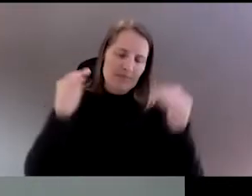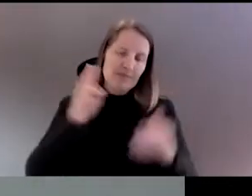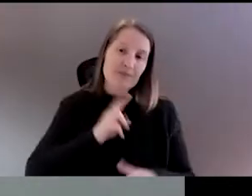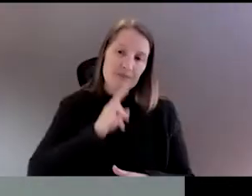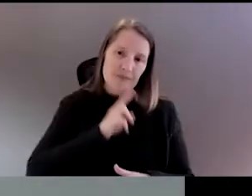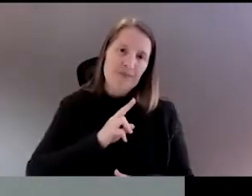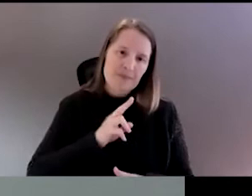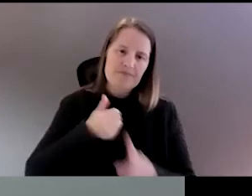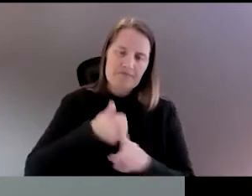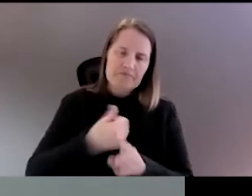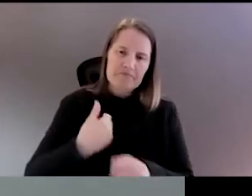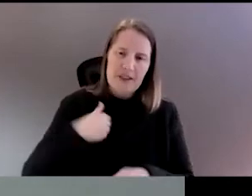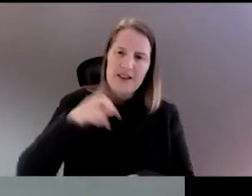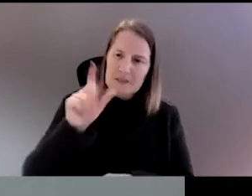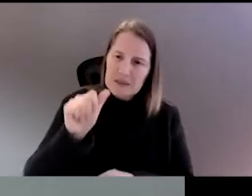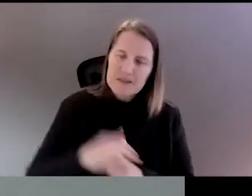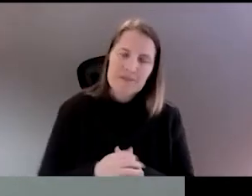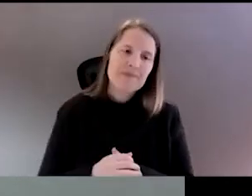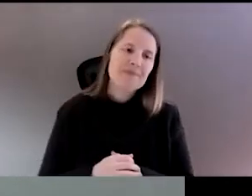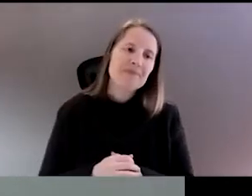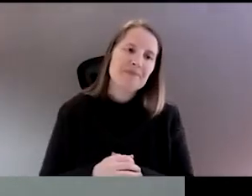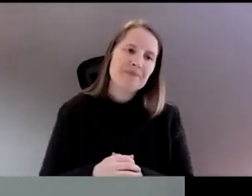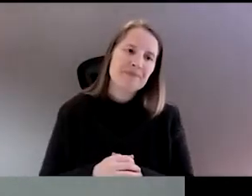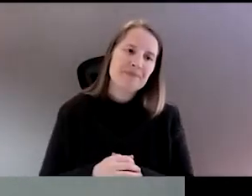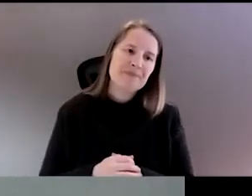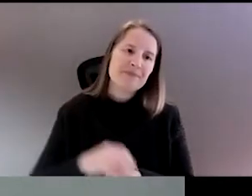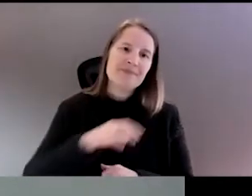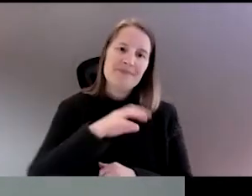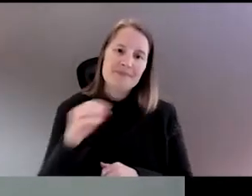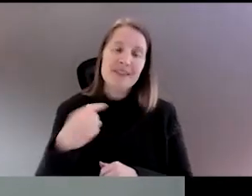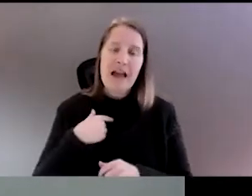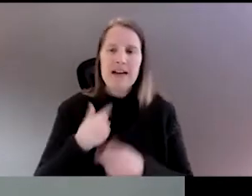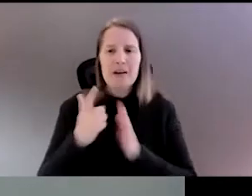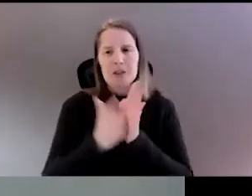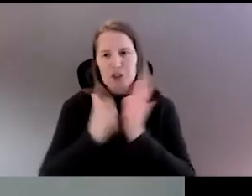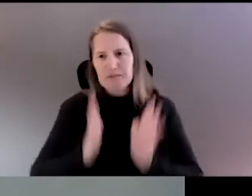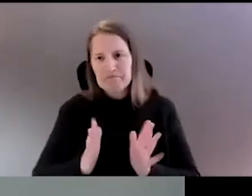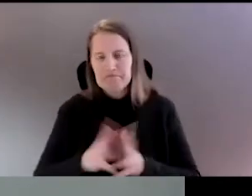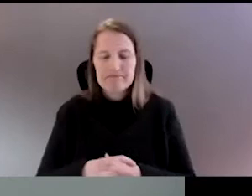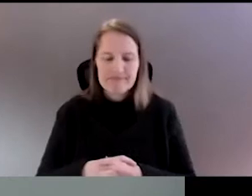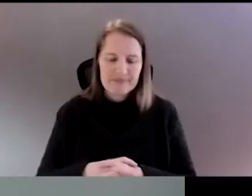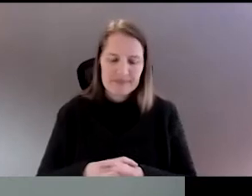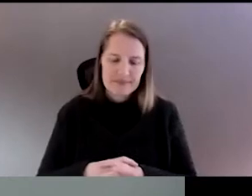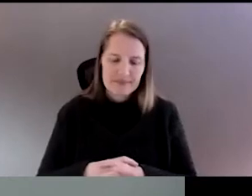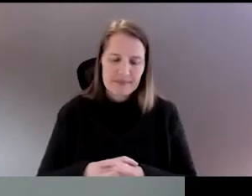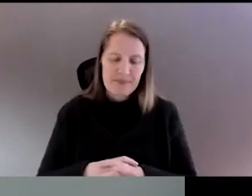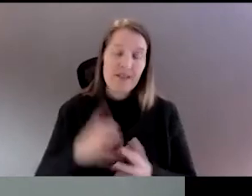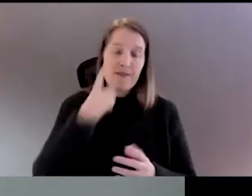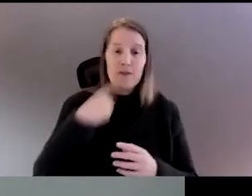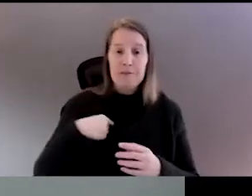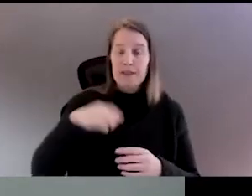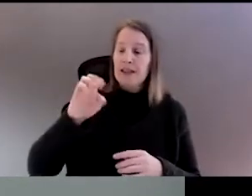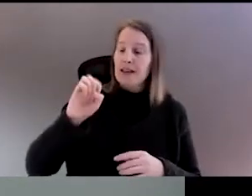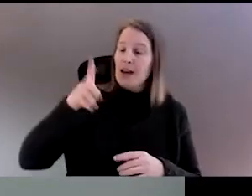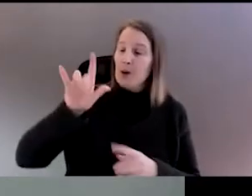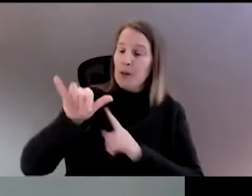disabilities, and I'm also a trained attorney. So I always think of equity from putting my